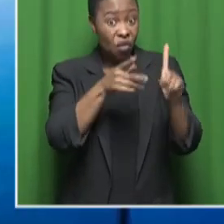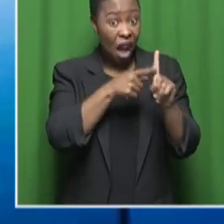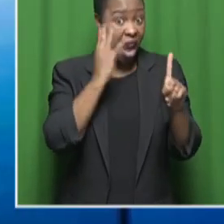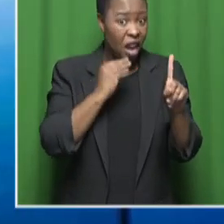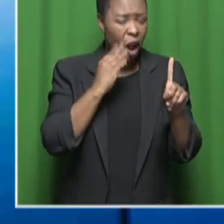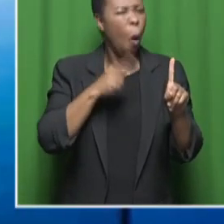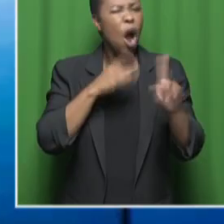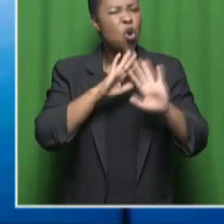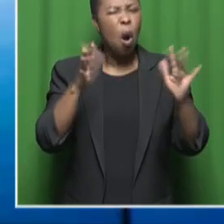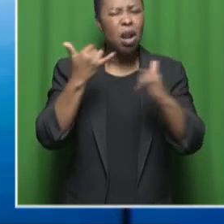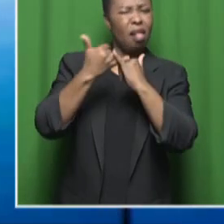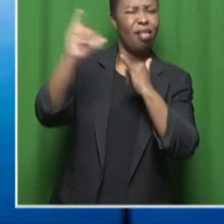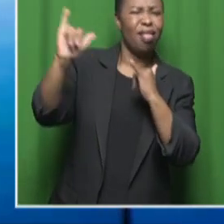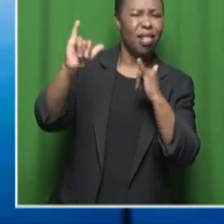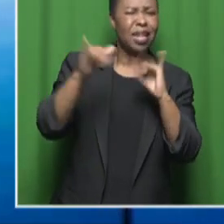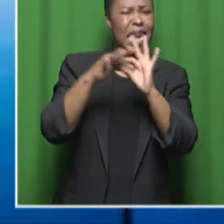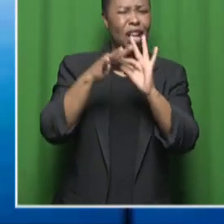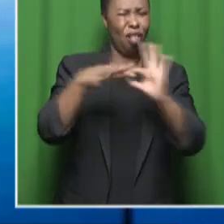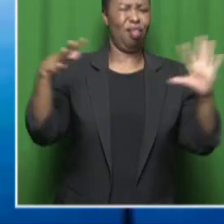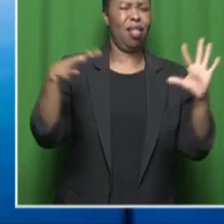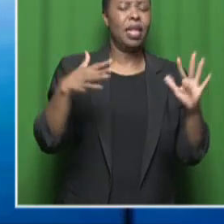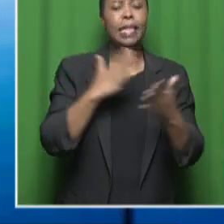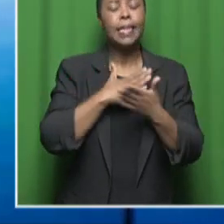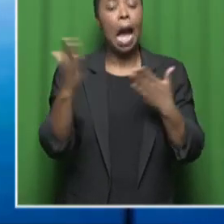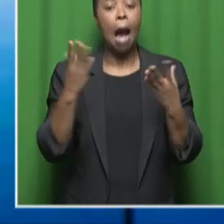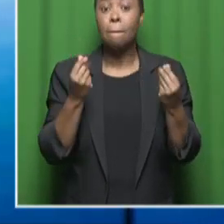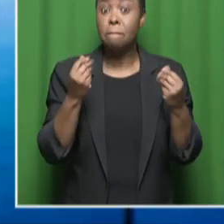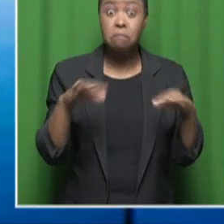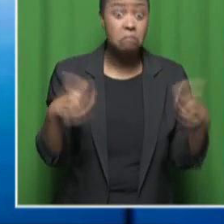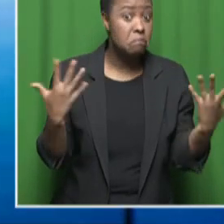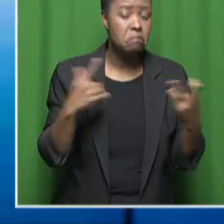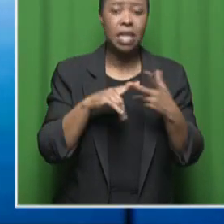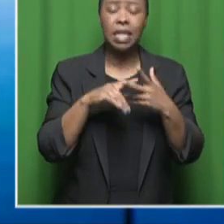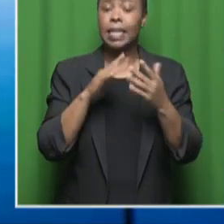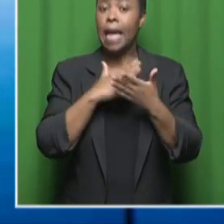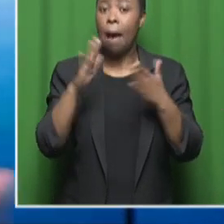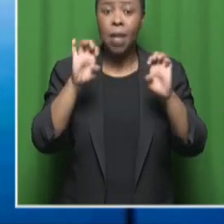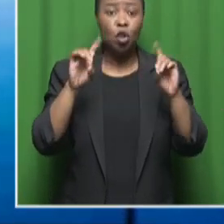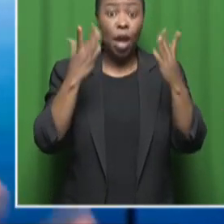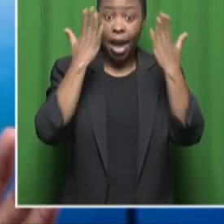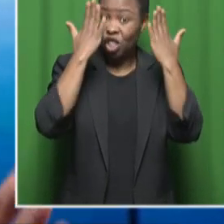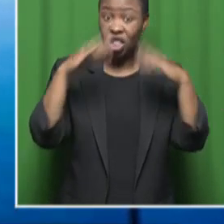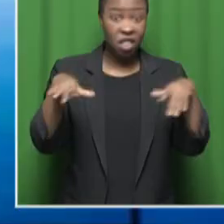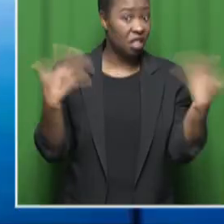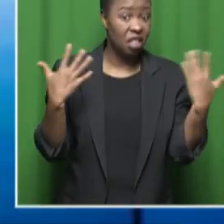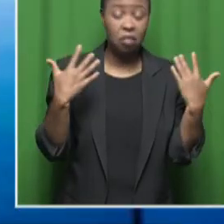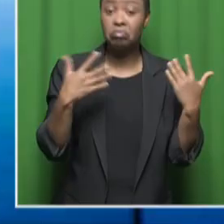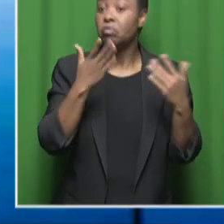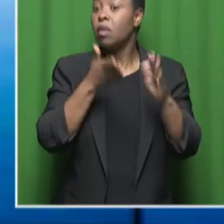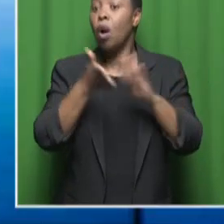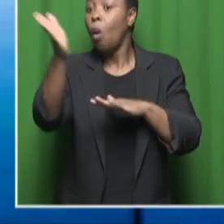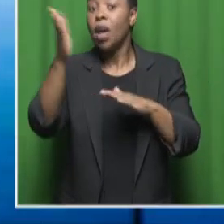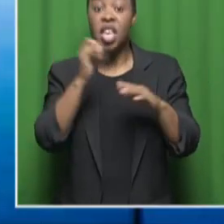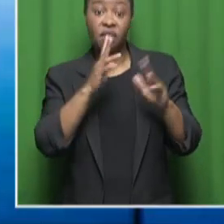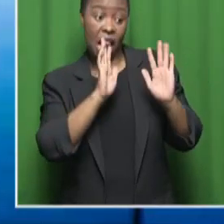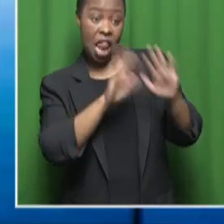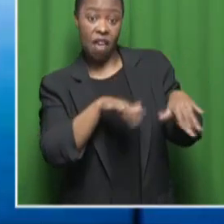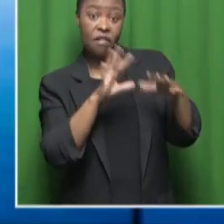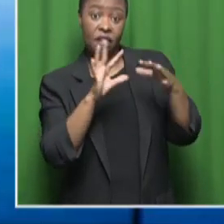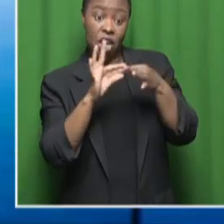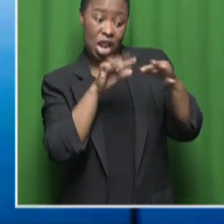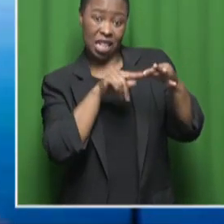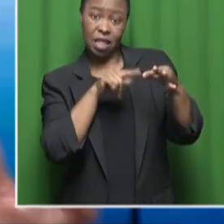Some of the reasons are lack of finances, lack of education. They don't have anywhere to go. So I was taking people through a journey of what are some